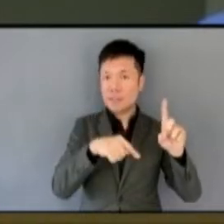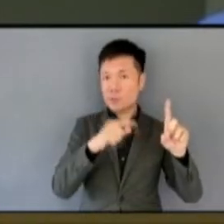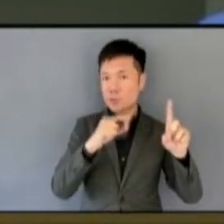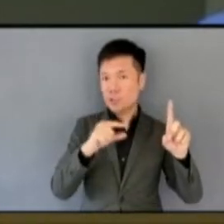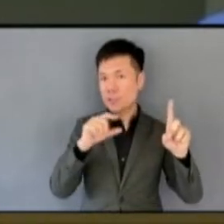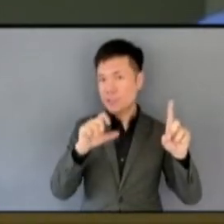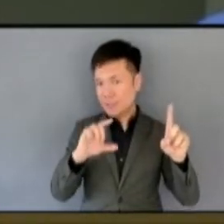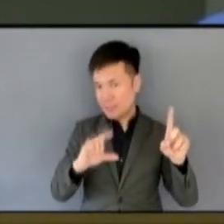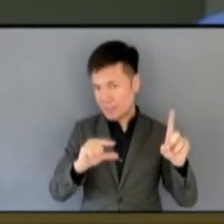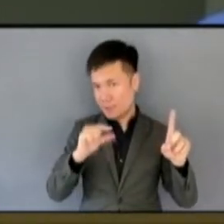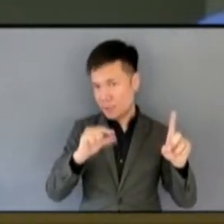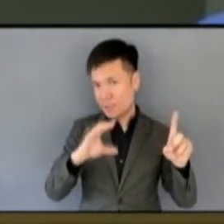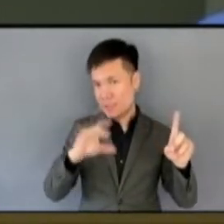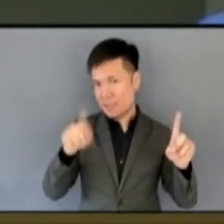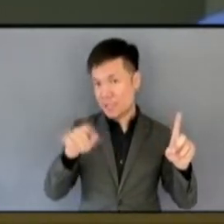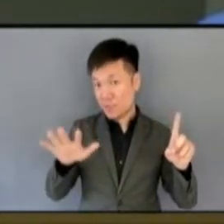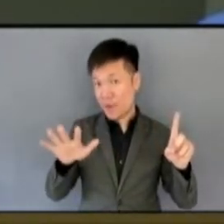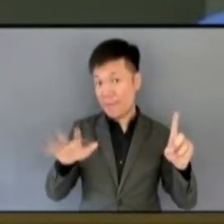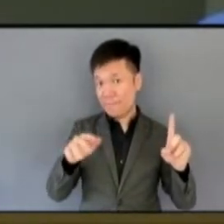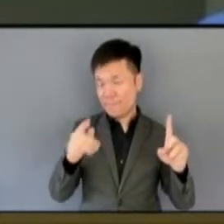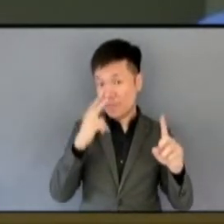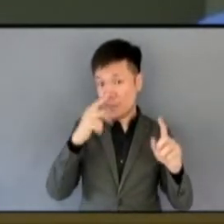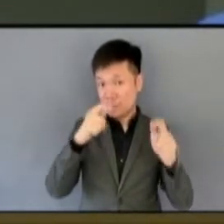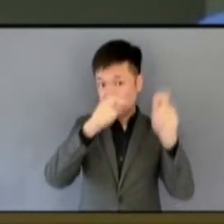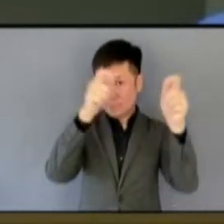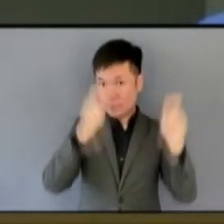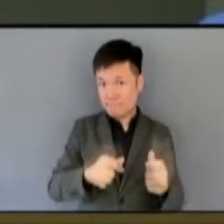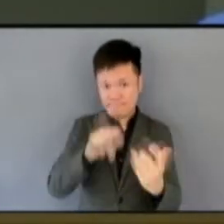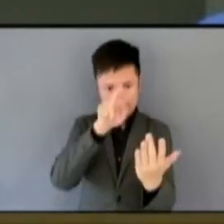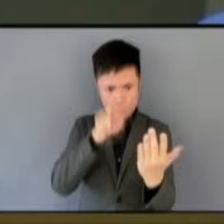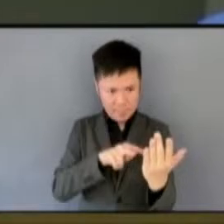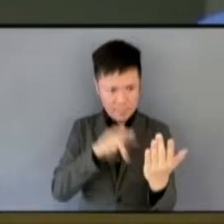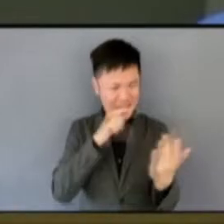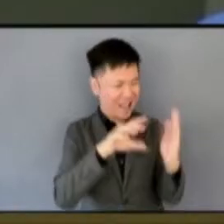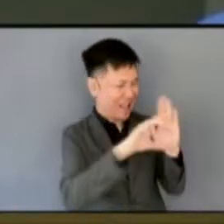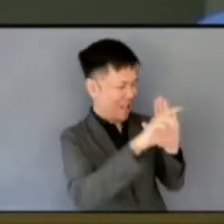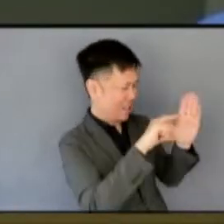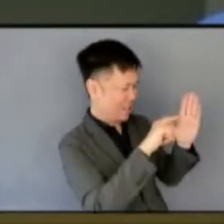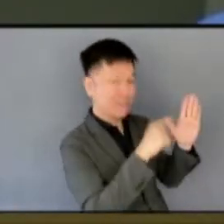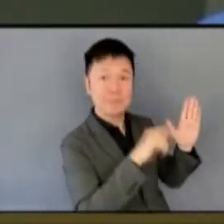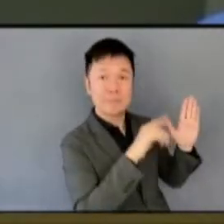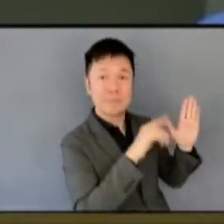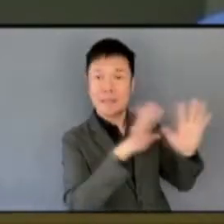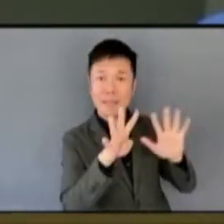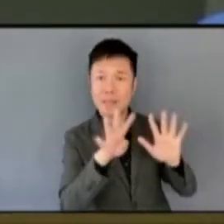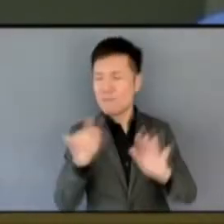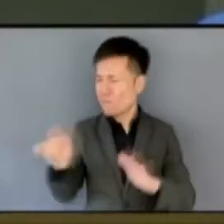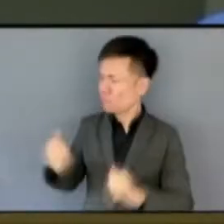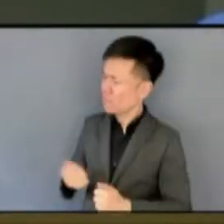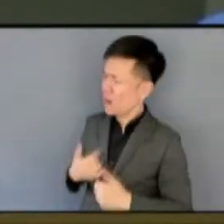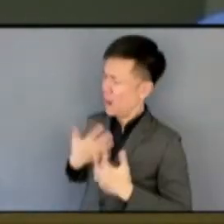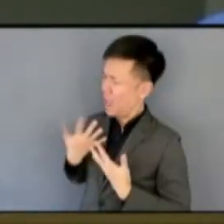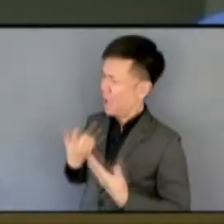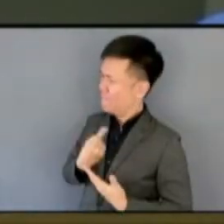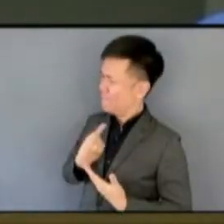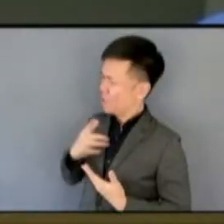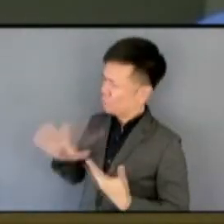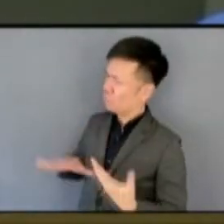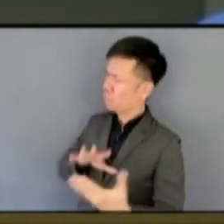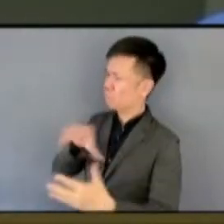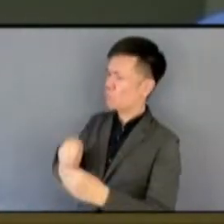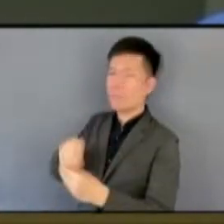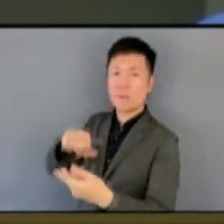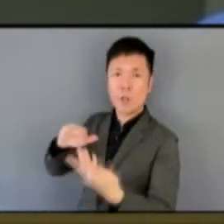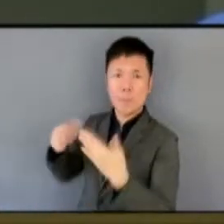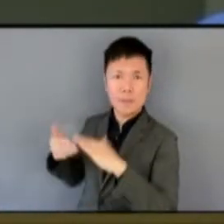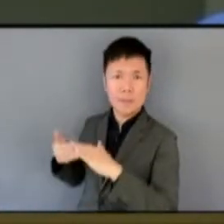CRPD/C/GC/5, which interprets Article 19 of the CRPD on the right to live independently in the community. In